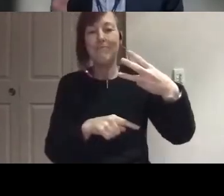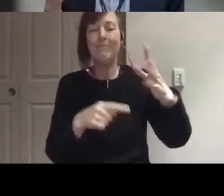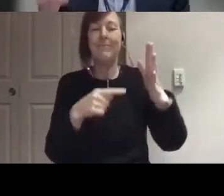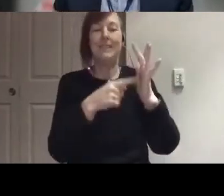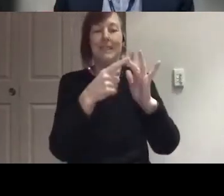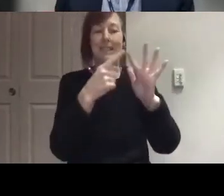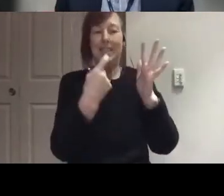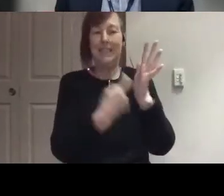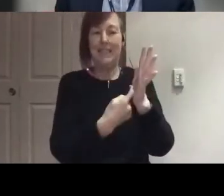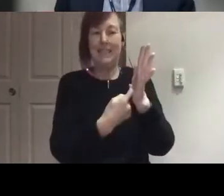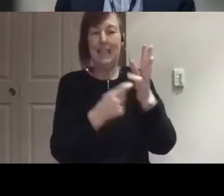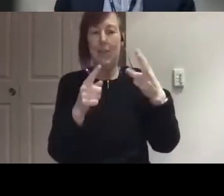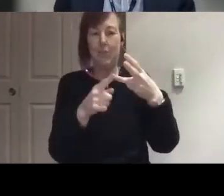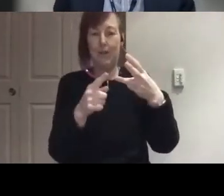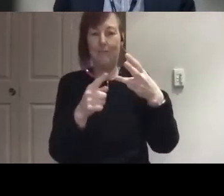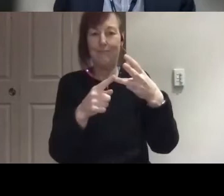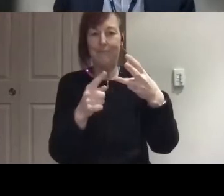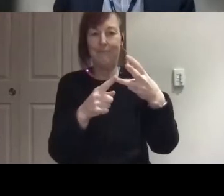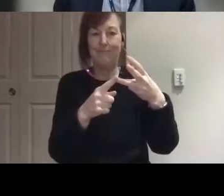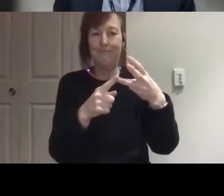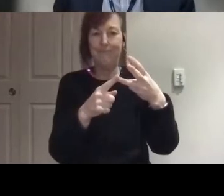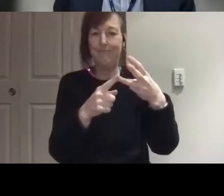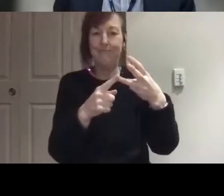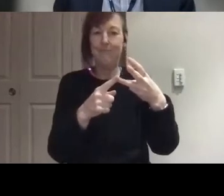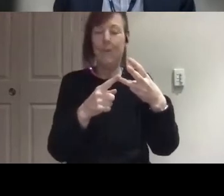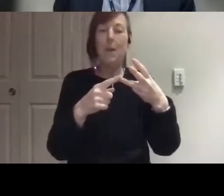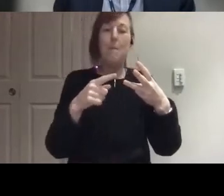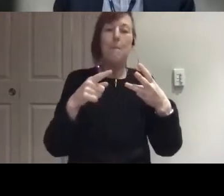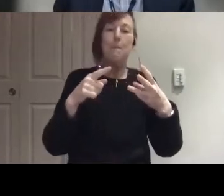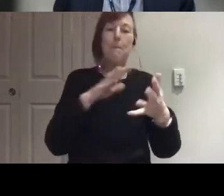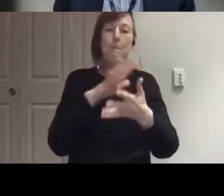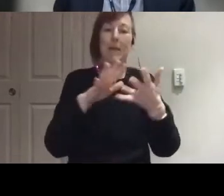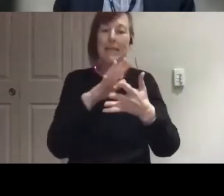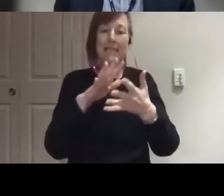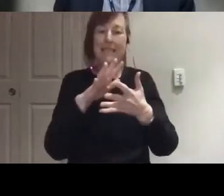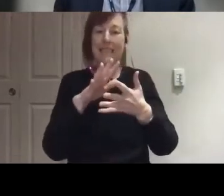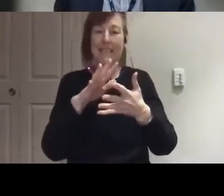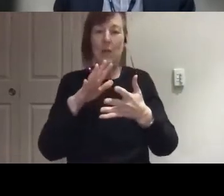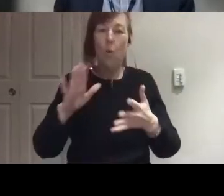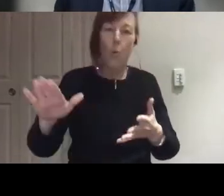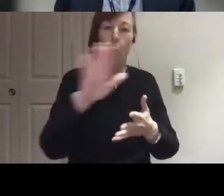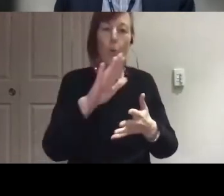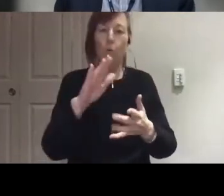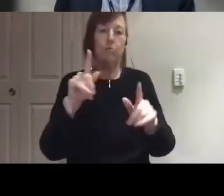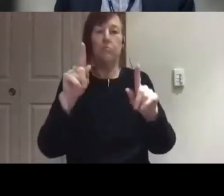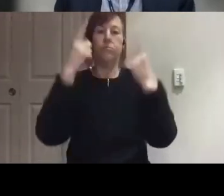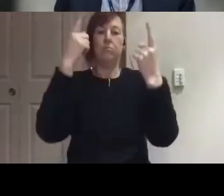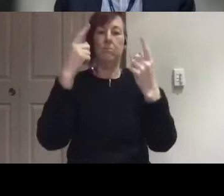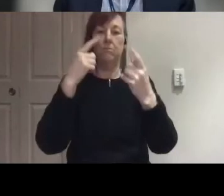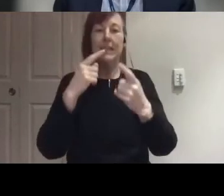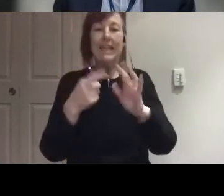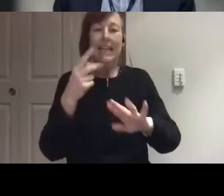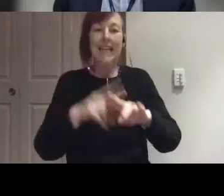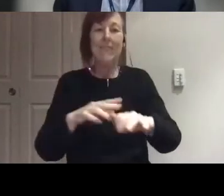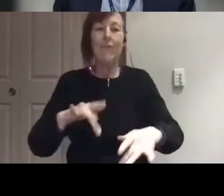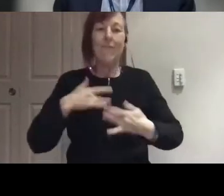which means any symptom, anytime, anyone, means Matt, means me, means all of you. As soon as you get that sore